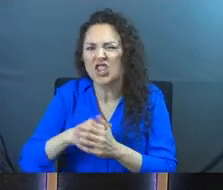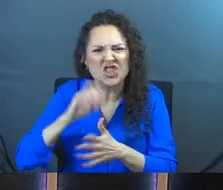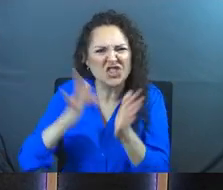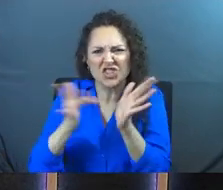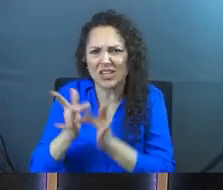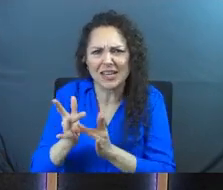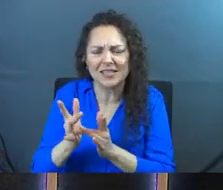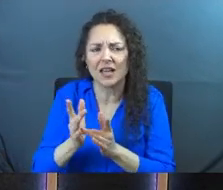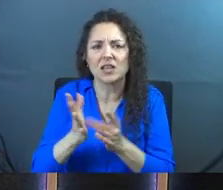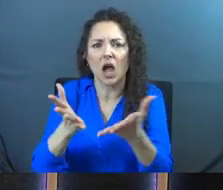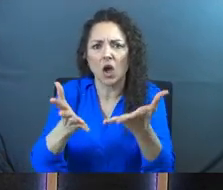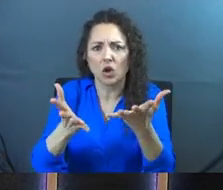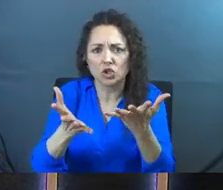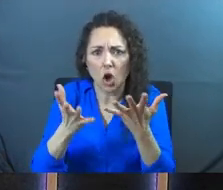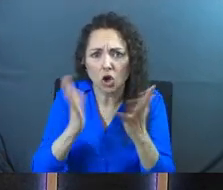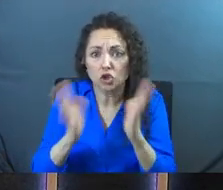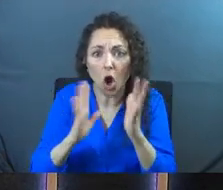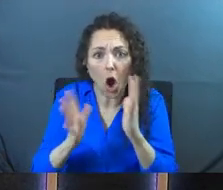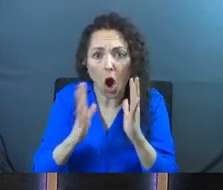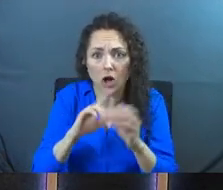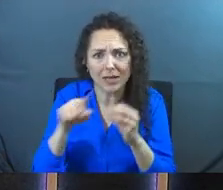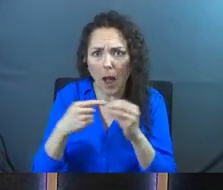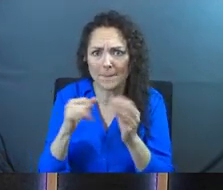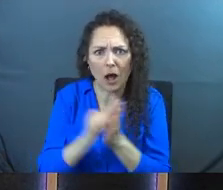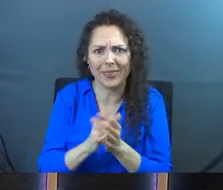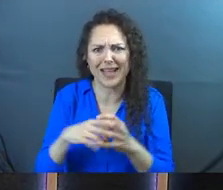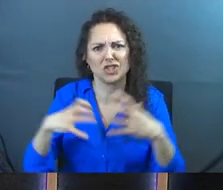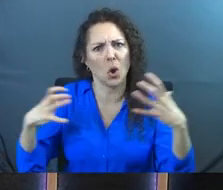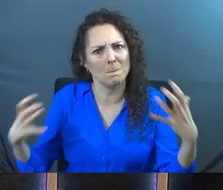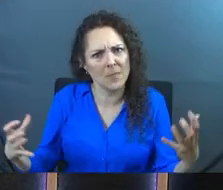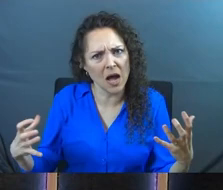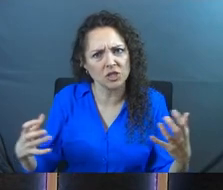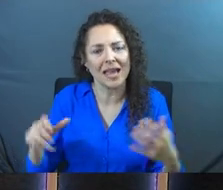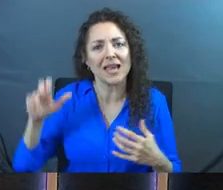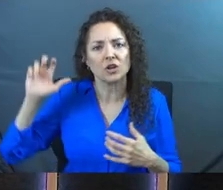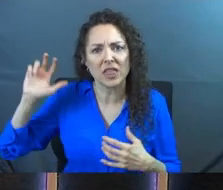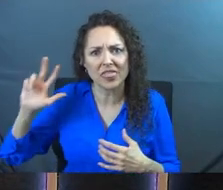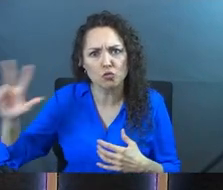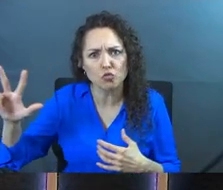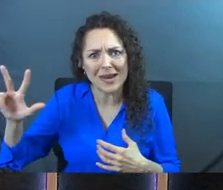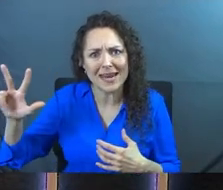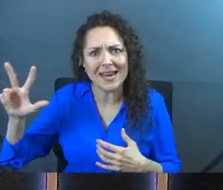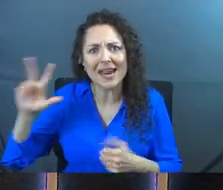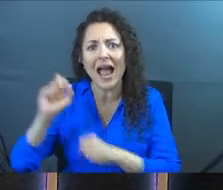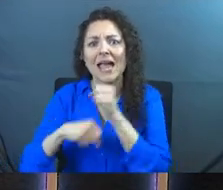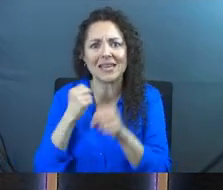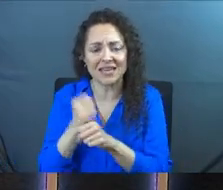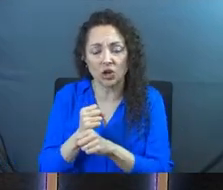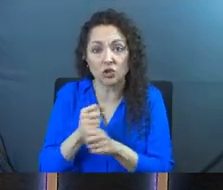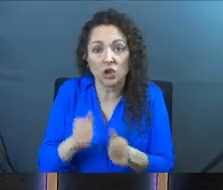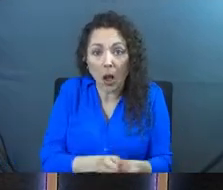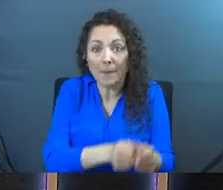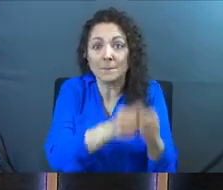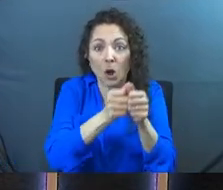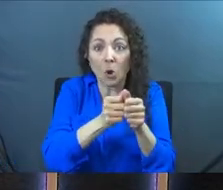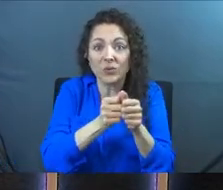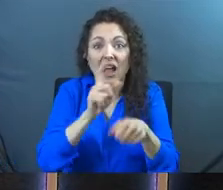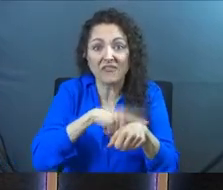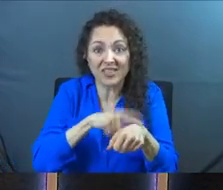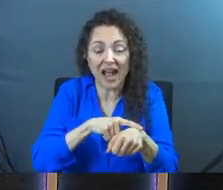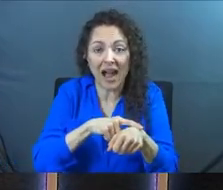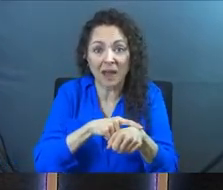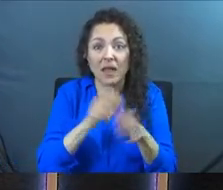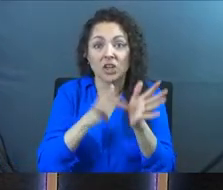talk about what he wanted to talk about. 3 years to make sure that he said what he needed to say, and he spent most of that time talking about the kingdom